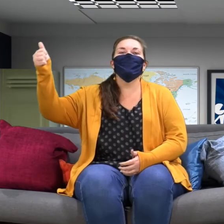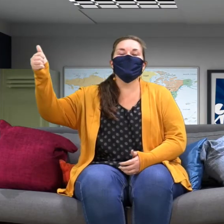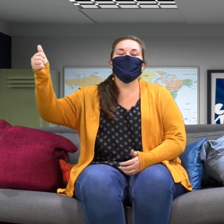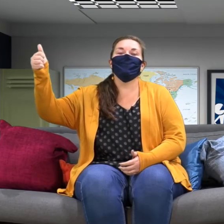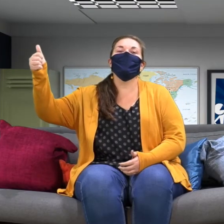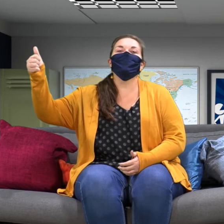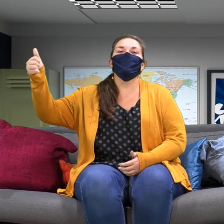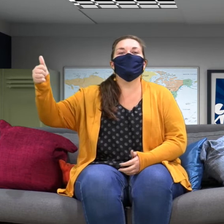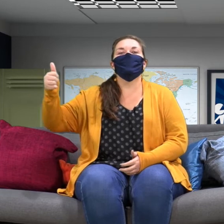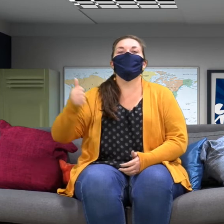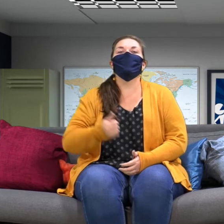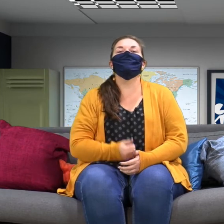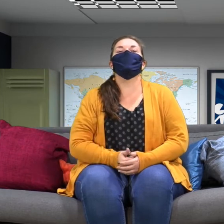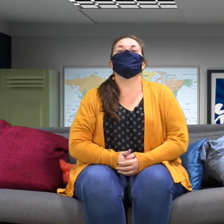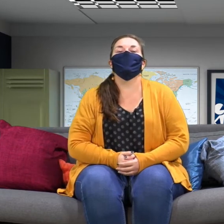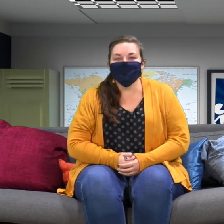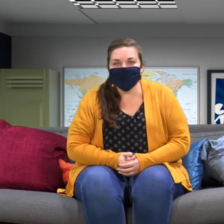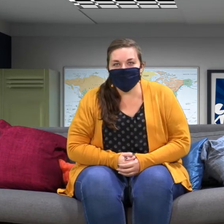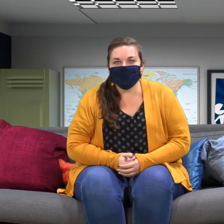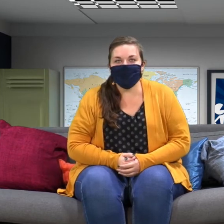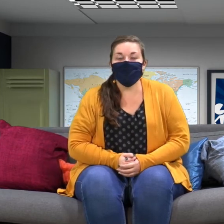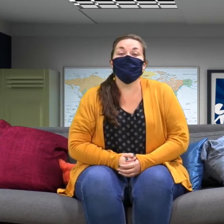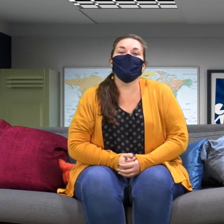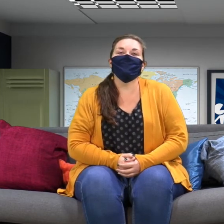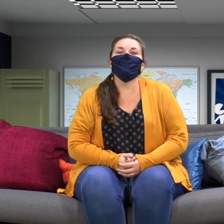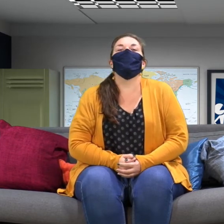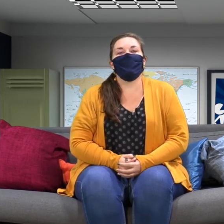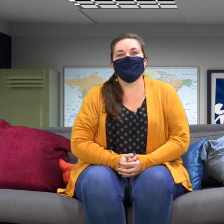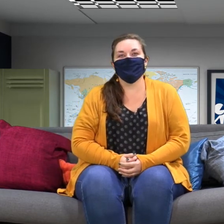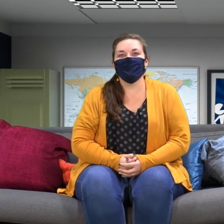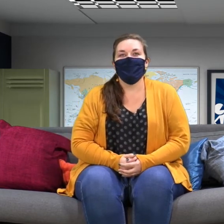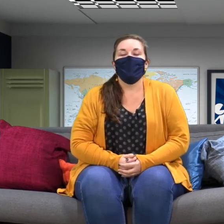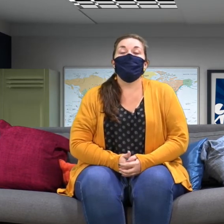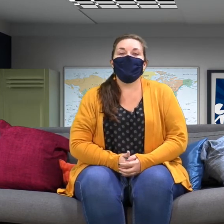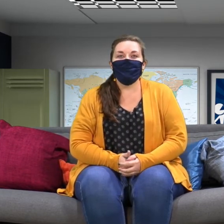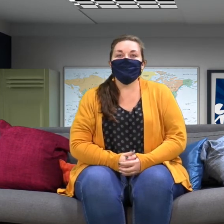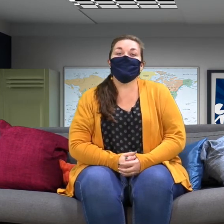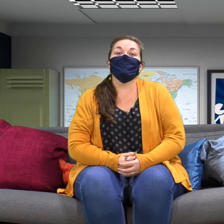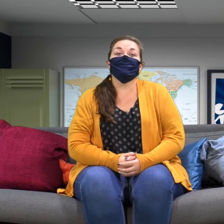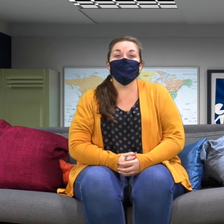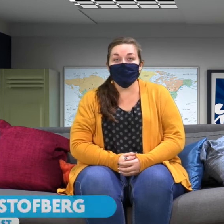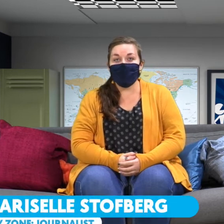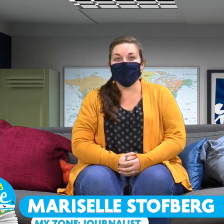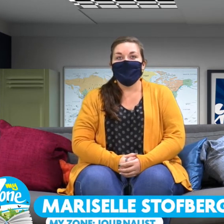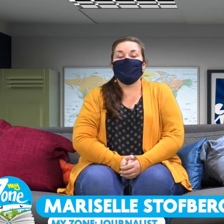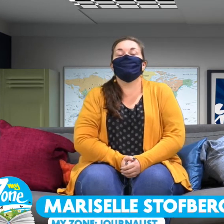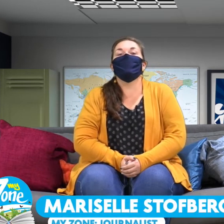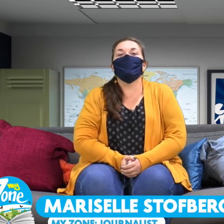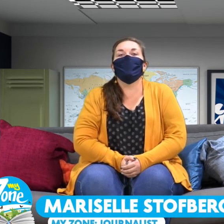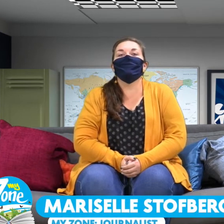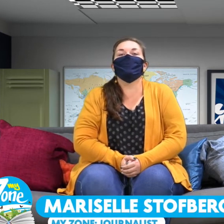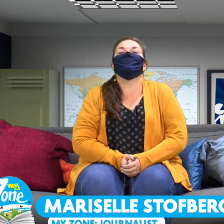Hello everyone and welcome back to another fantastic episode of the MyZone Online School. My name is Maricel Stoffberg